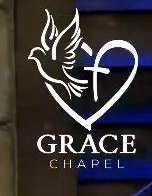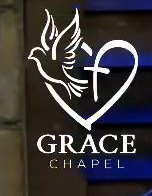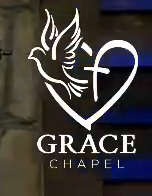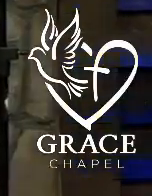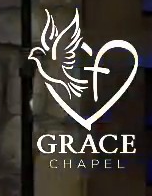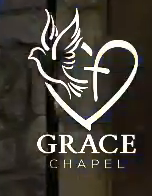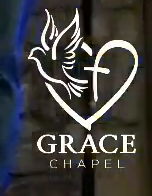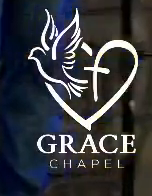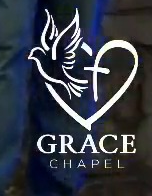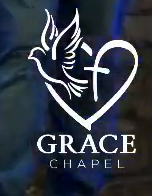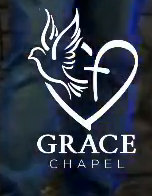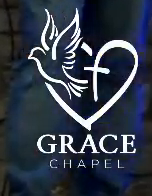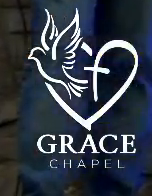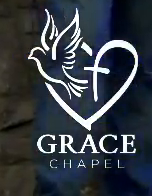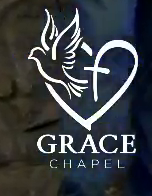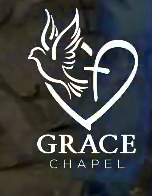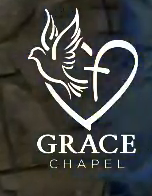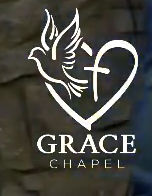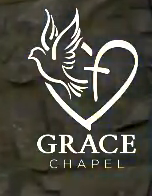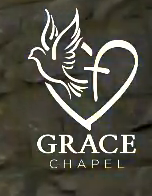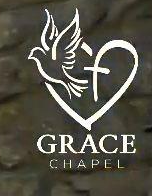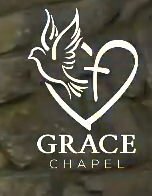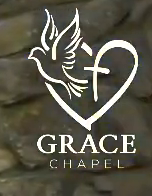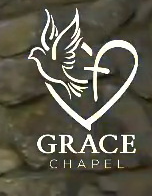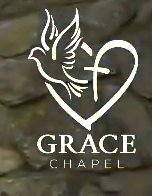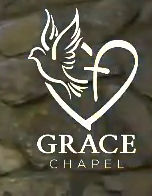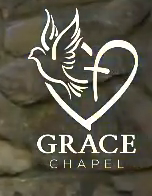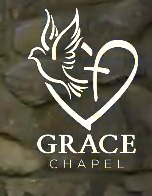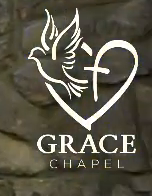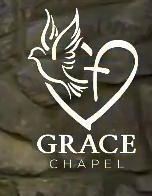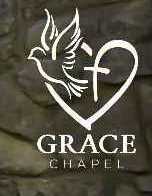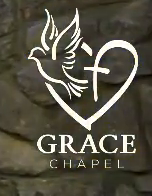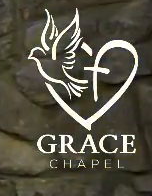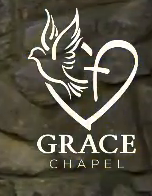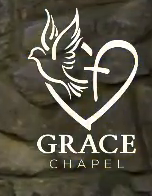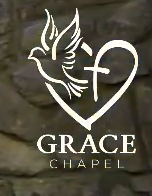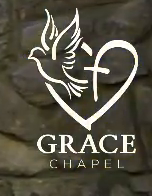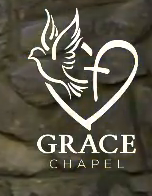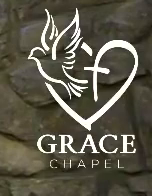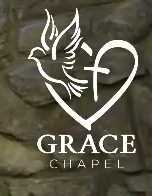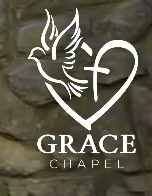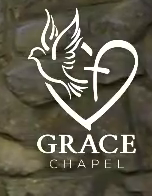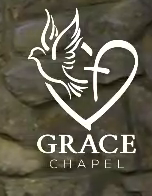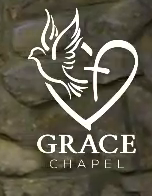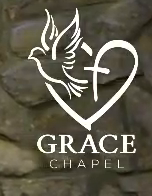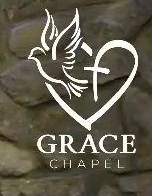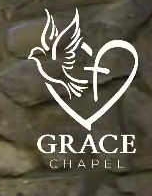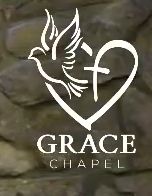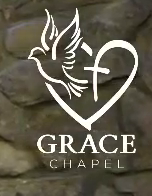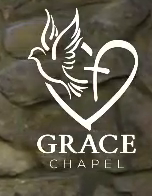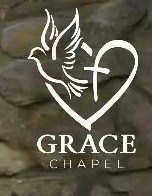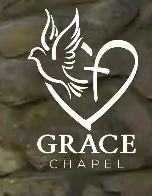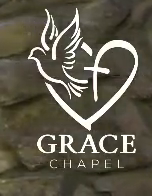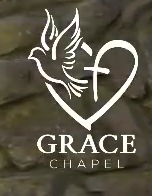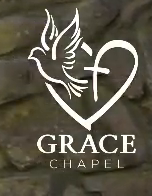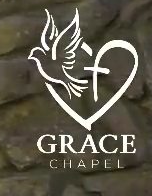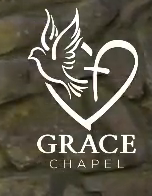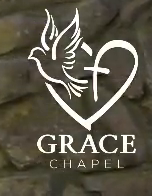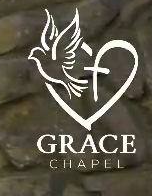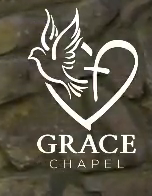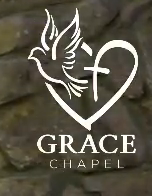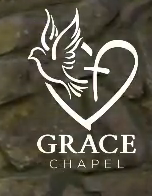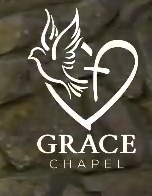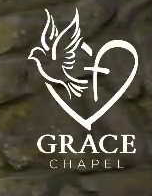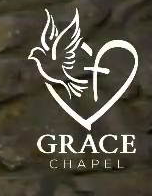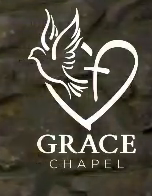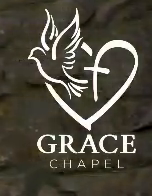the plans of righteousness, Lord, to be established. And Lord, we pray as Lord, you taught us to pray, Lord, your kingdom come, your